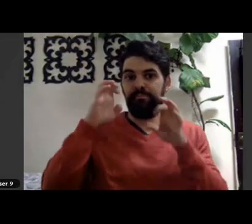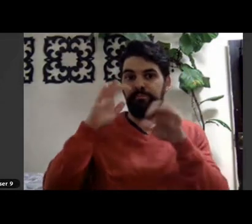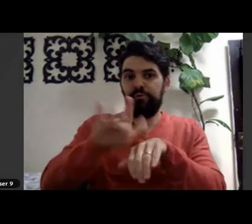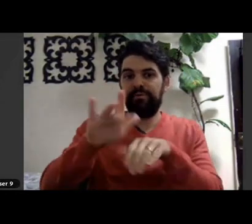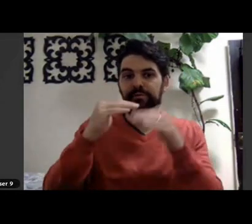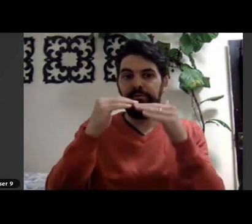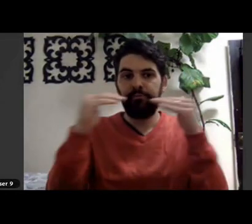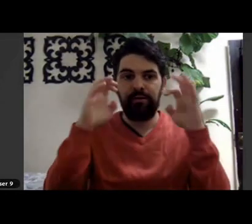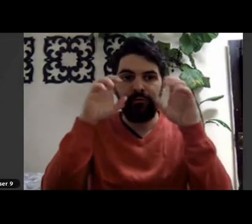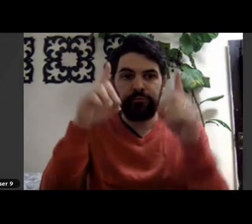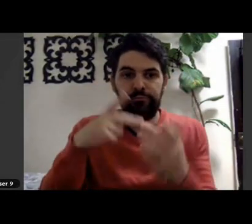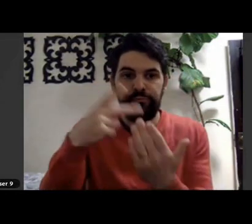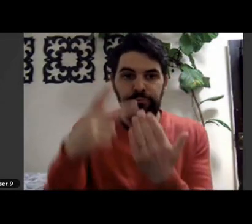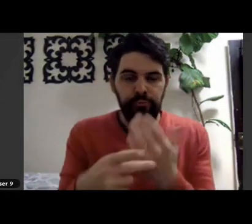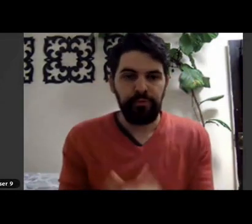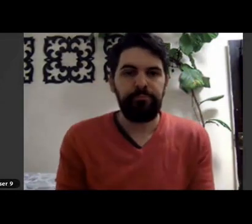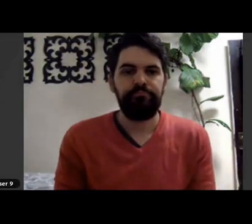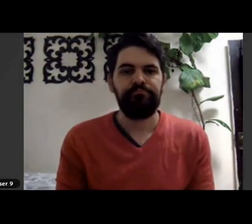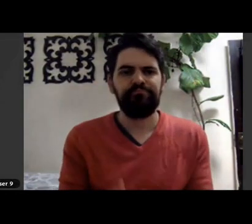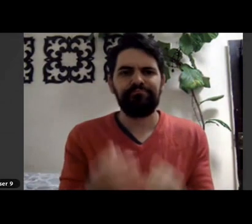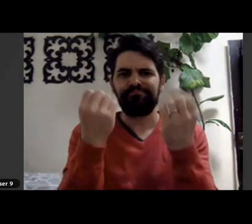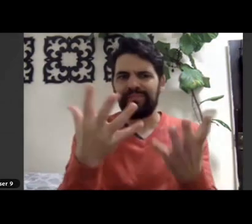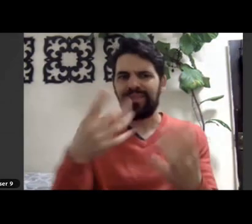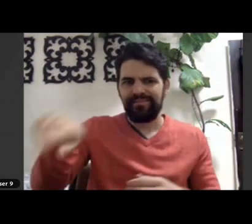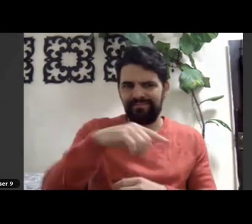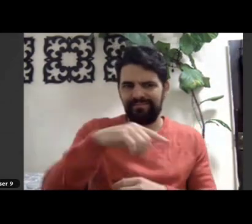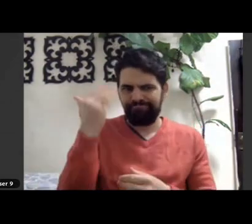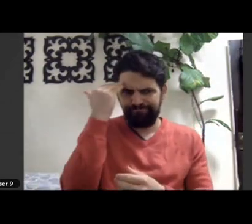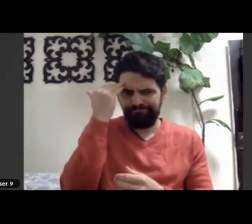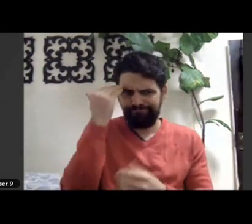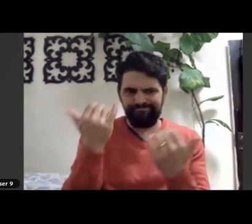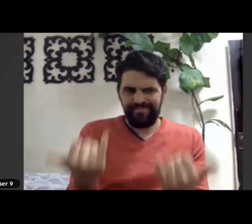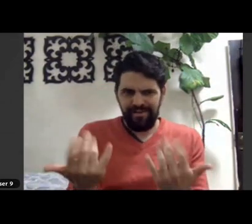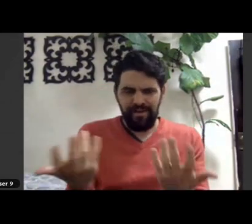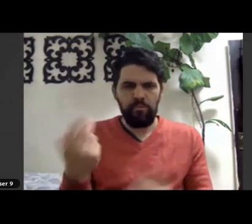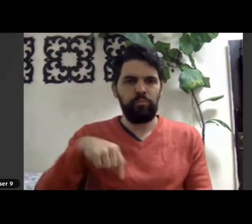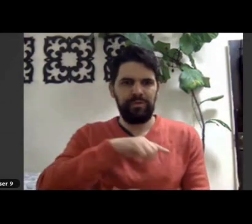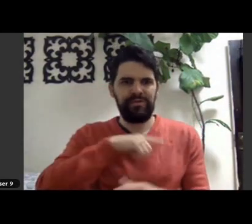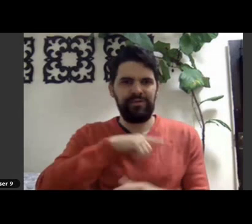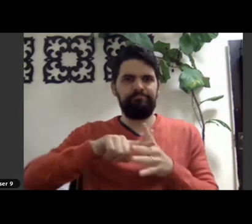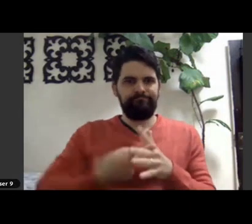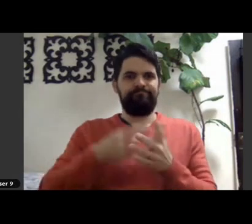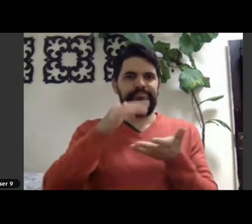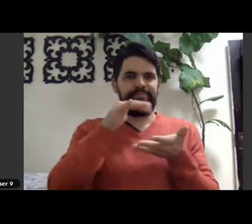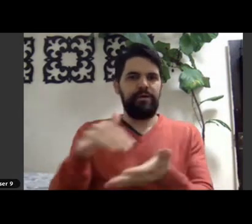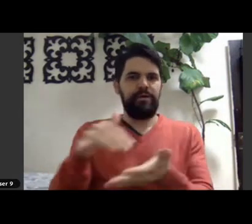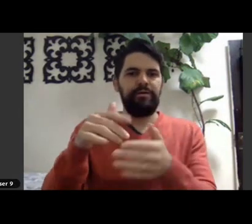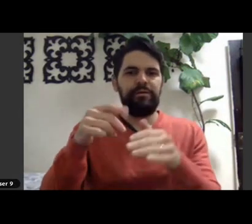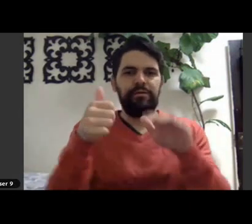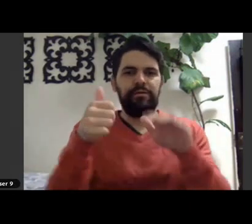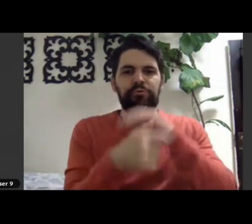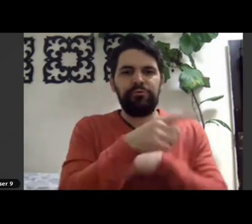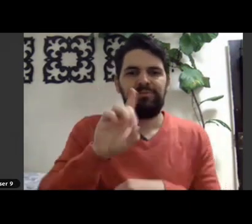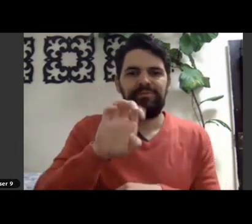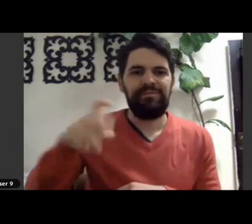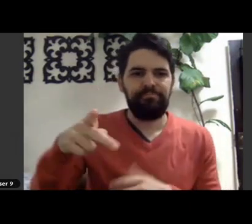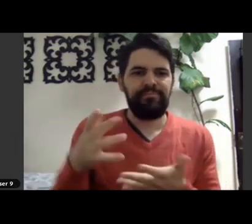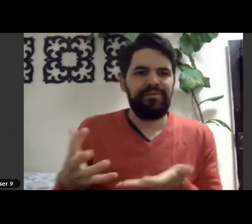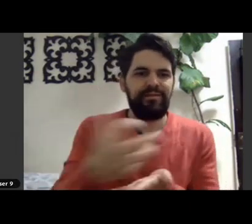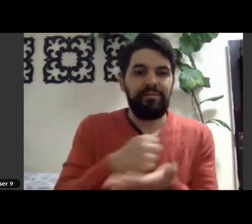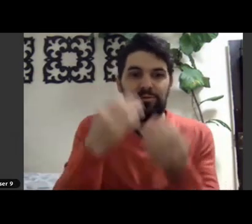this tool to try and find all the various levels of education programming and how that disability data is being